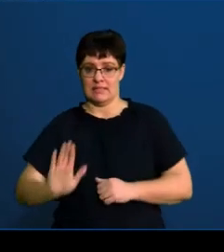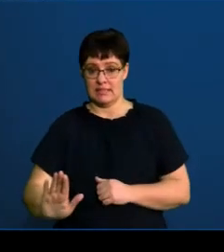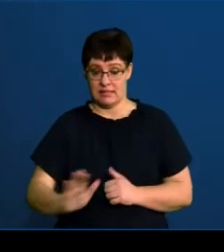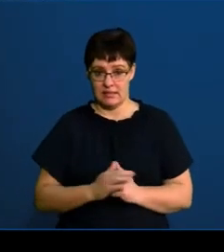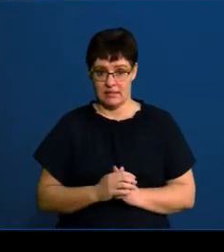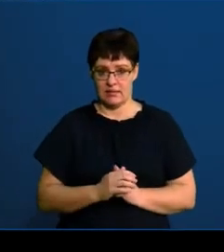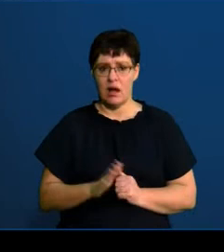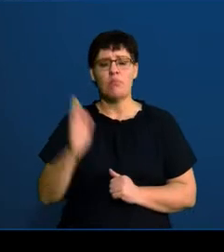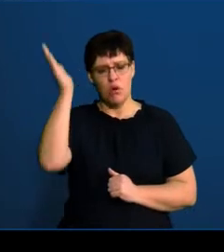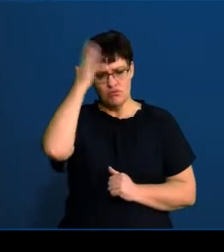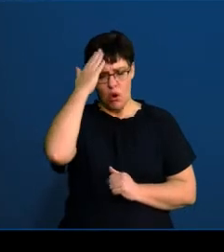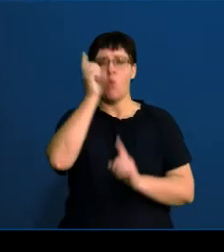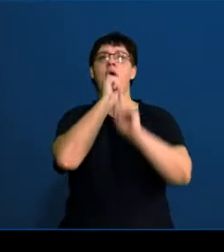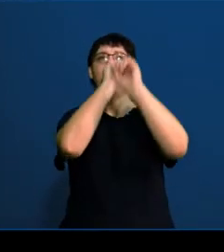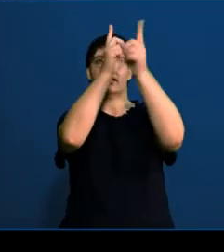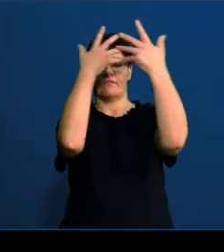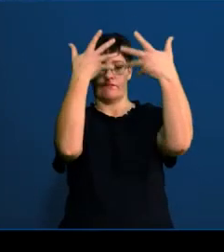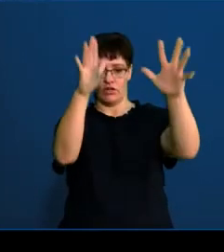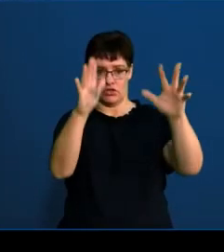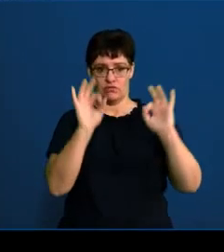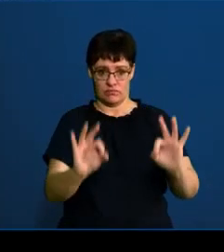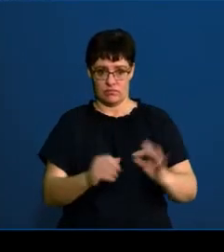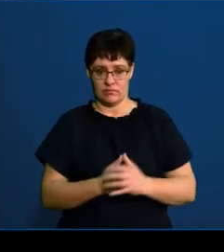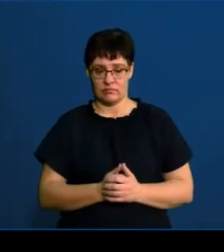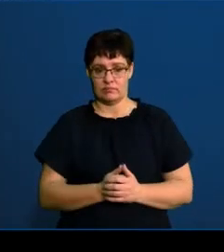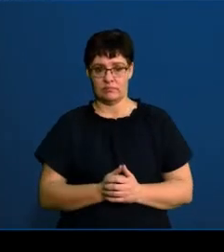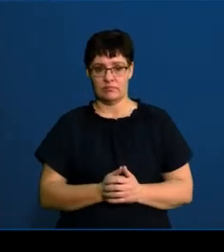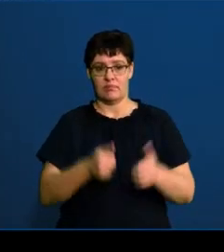I know that I've answered the question correctly. Move on to the next part.